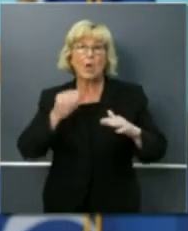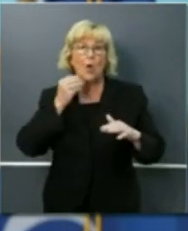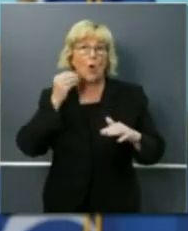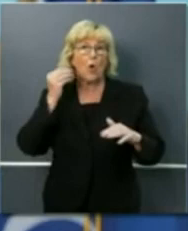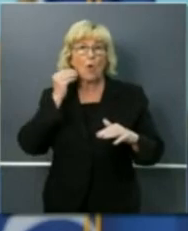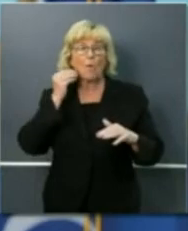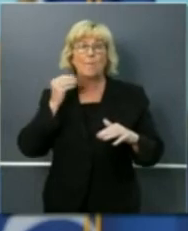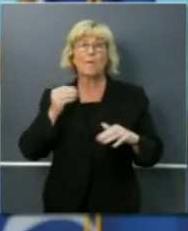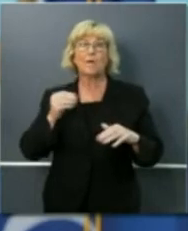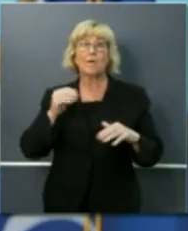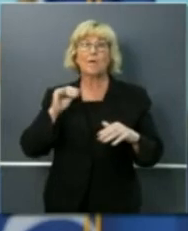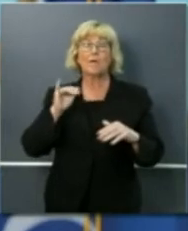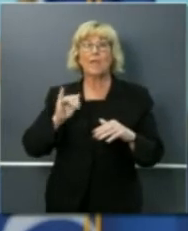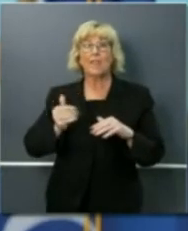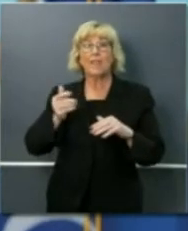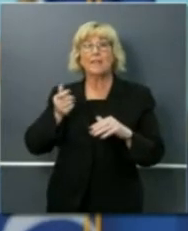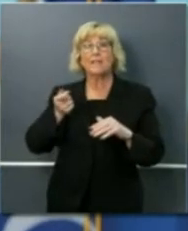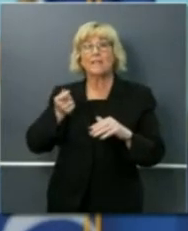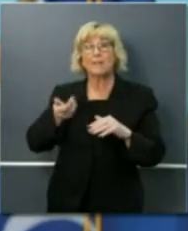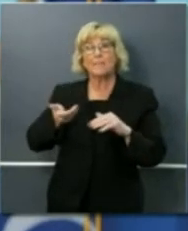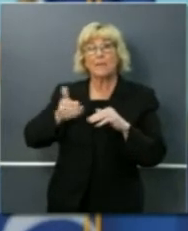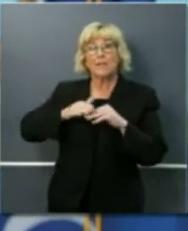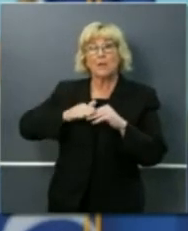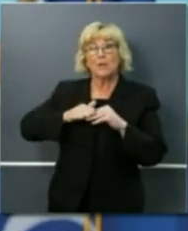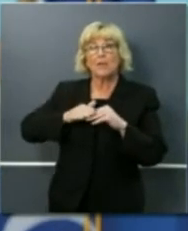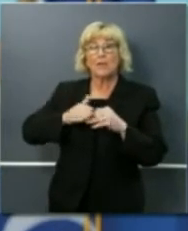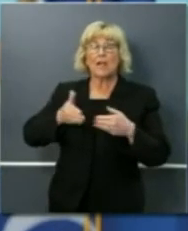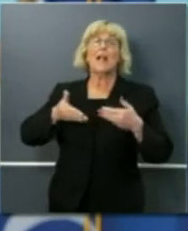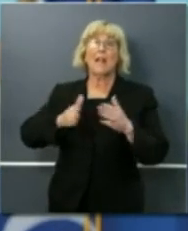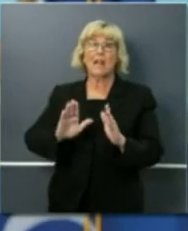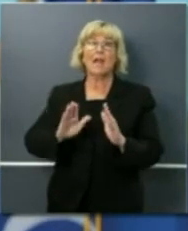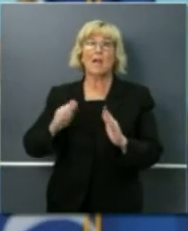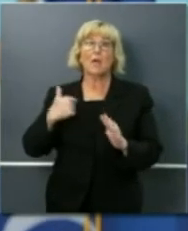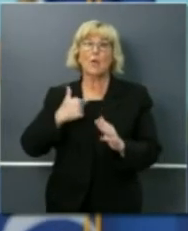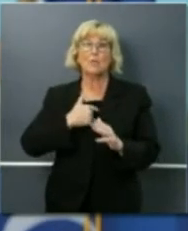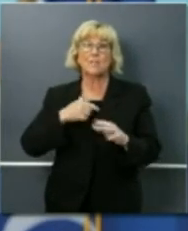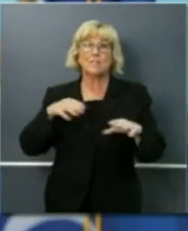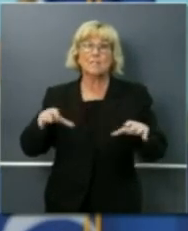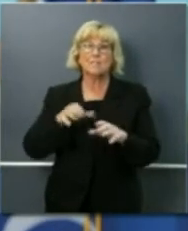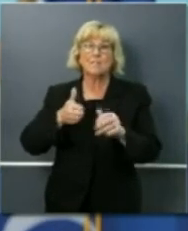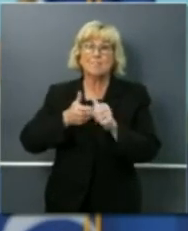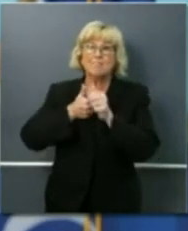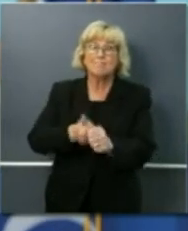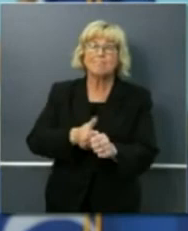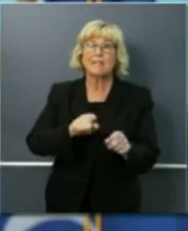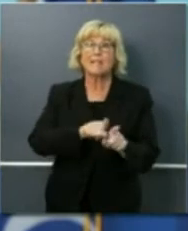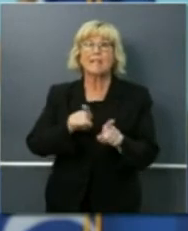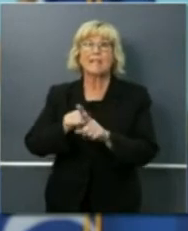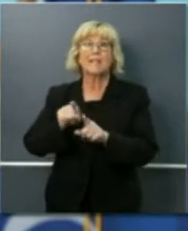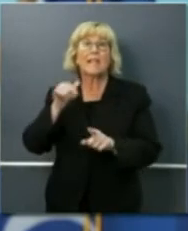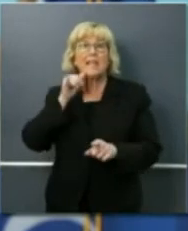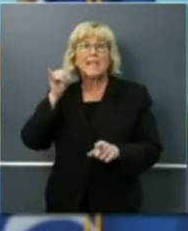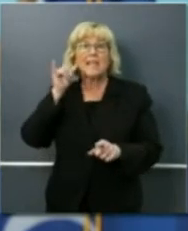That moderate increase has allowed us to do what we did yesterday, and that was to announce